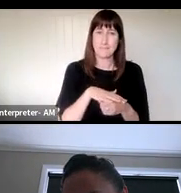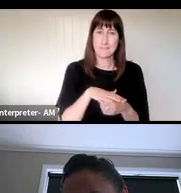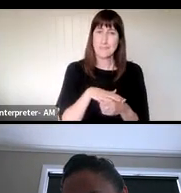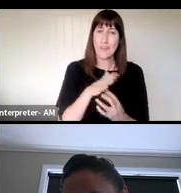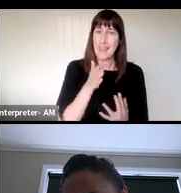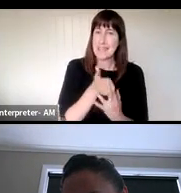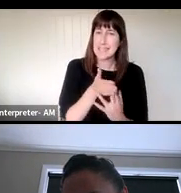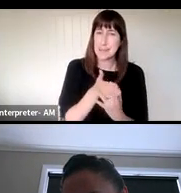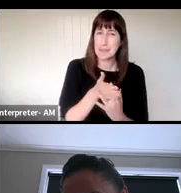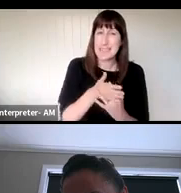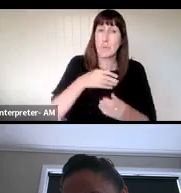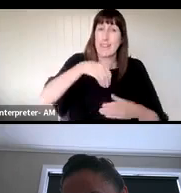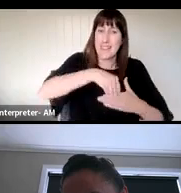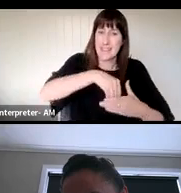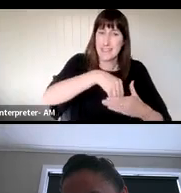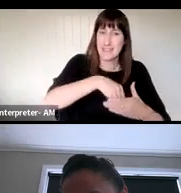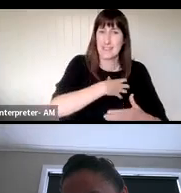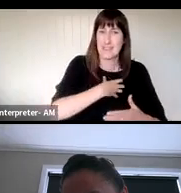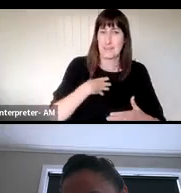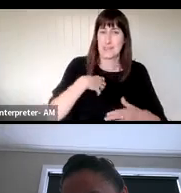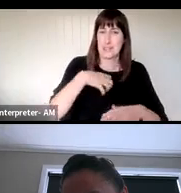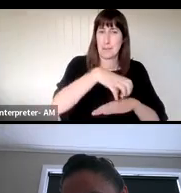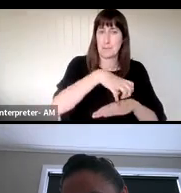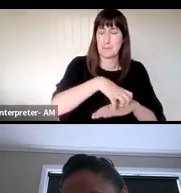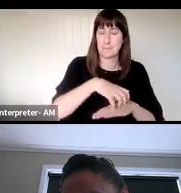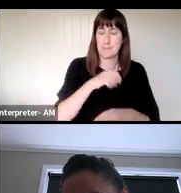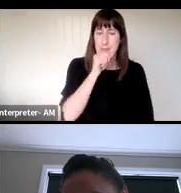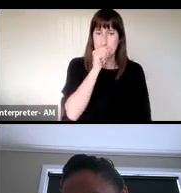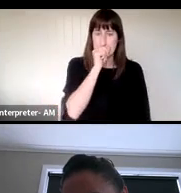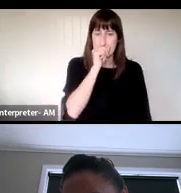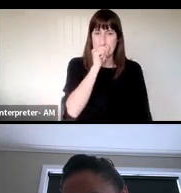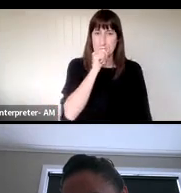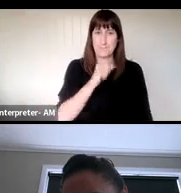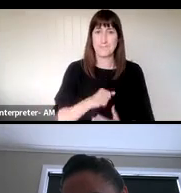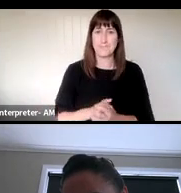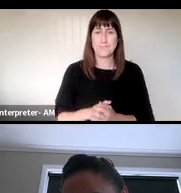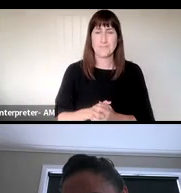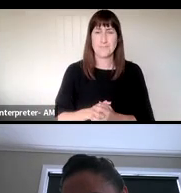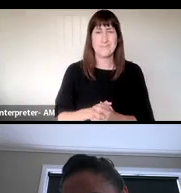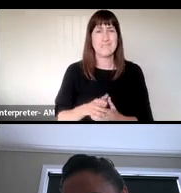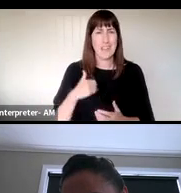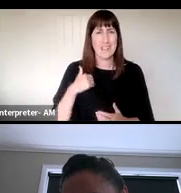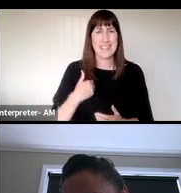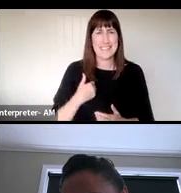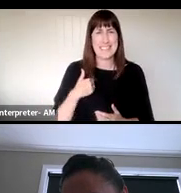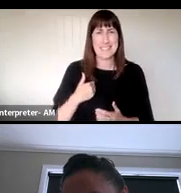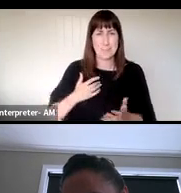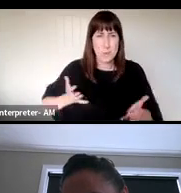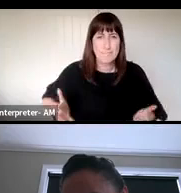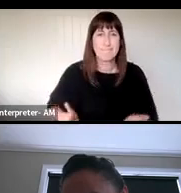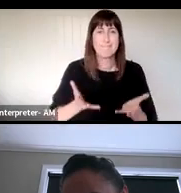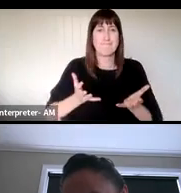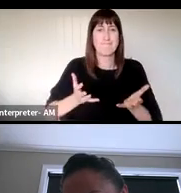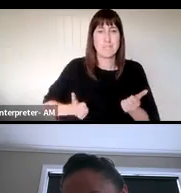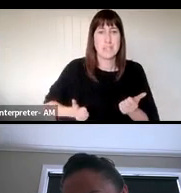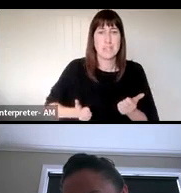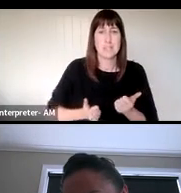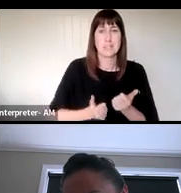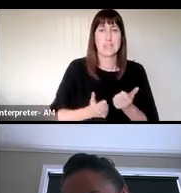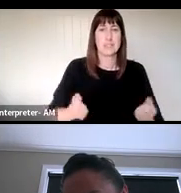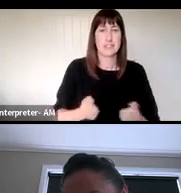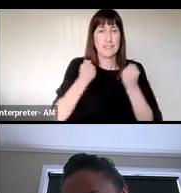So yeah, but I think in some cases it just needs a lot more oomph to